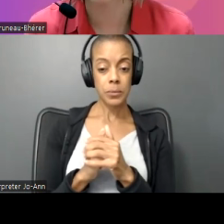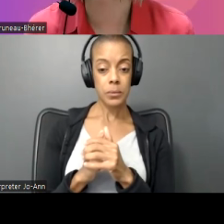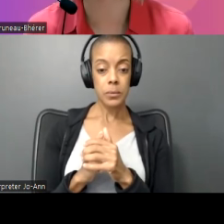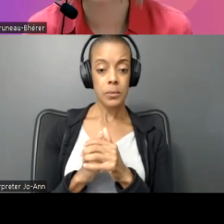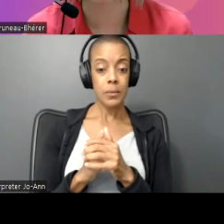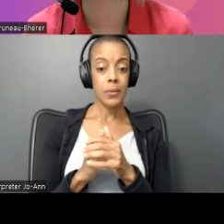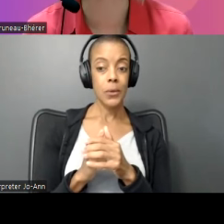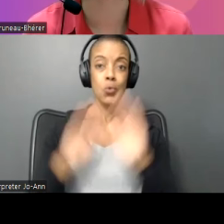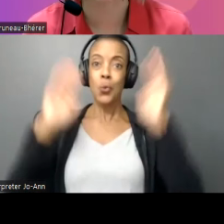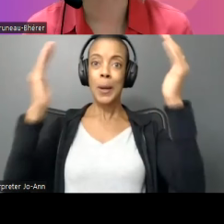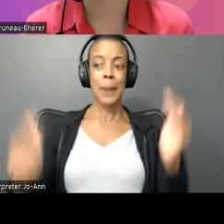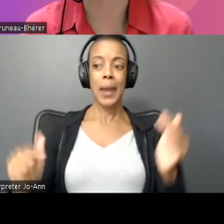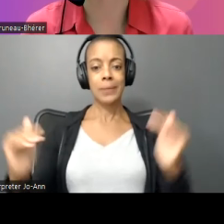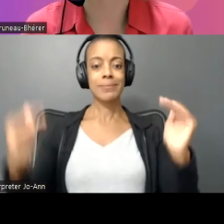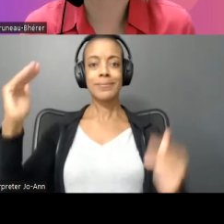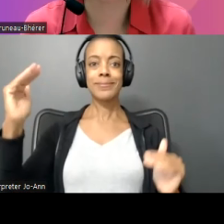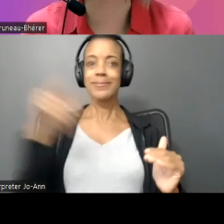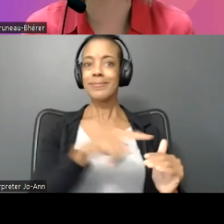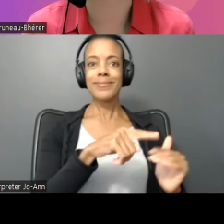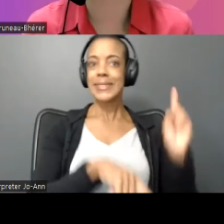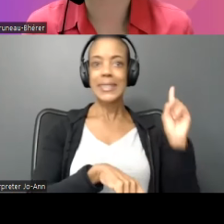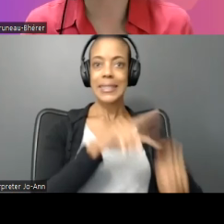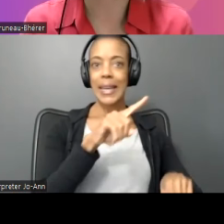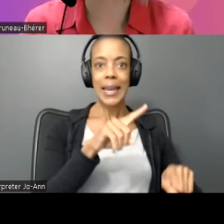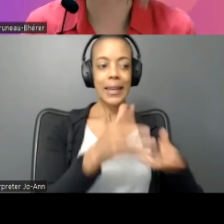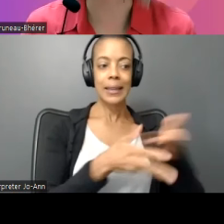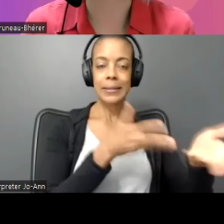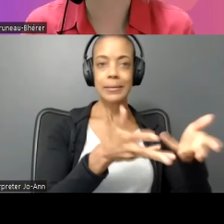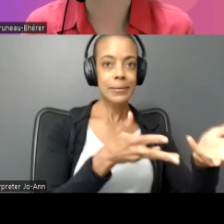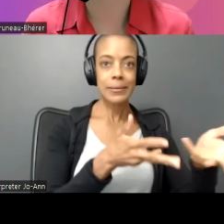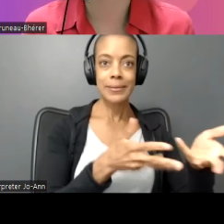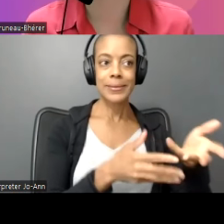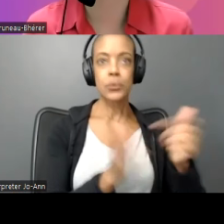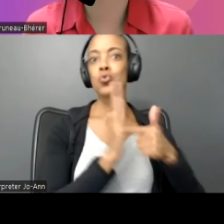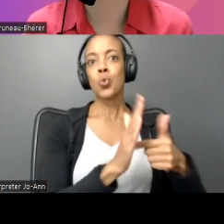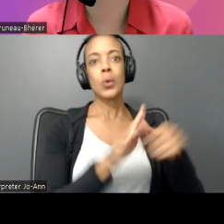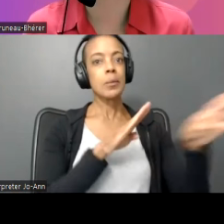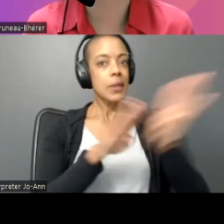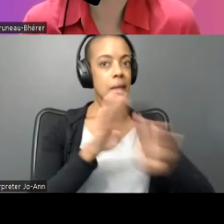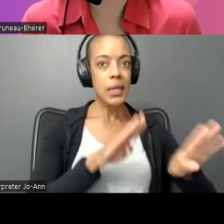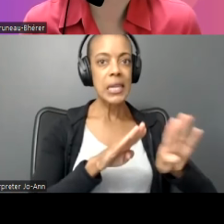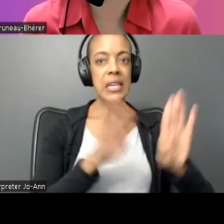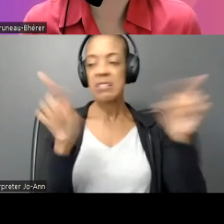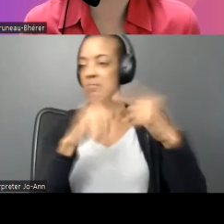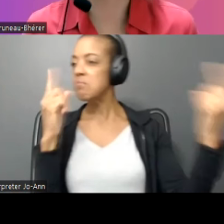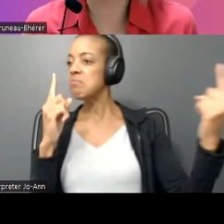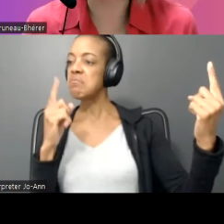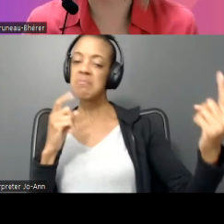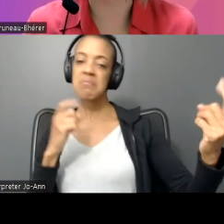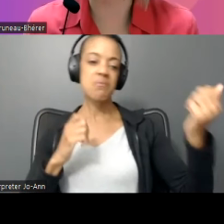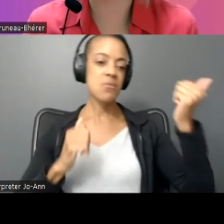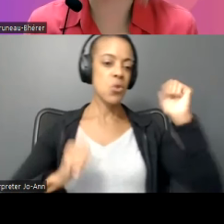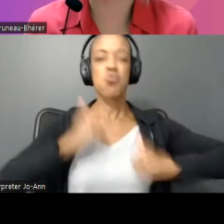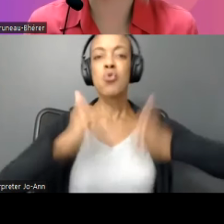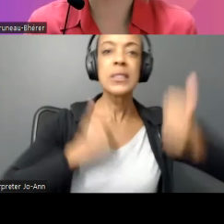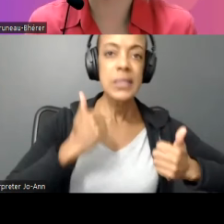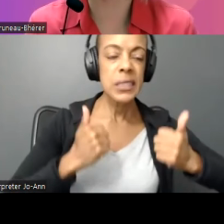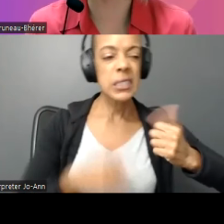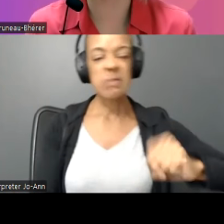insurmountable. Jeremy just can't do it. And he shows it through his behaviors. He's oppositional, he's aggressive, or even